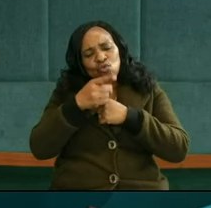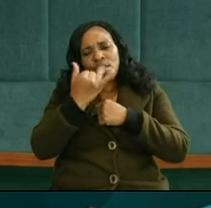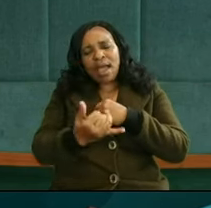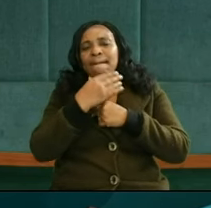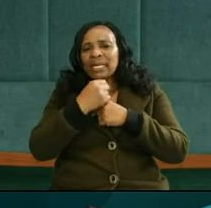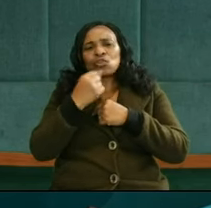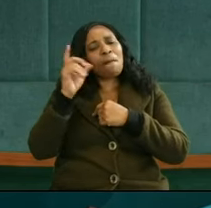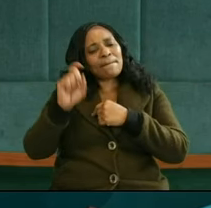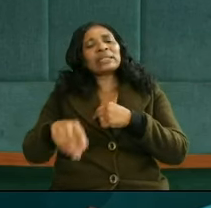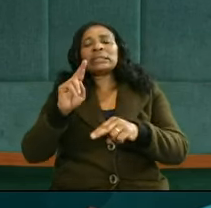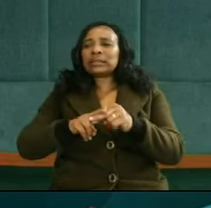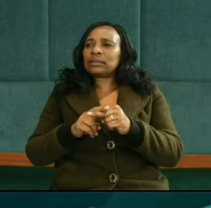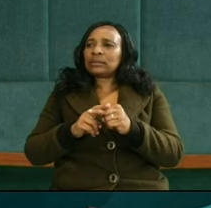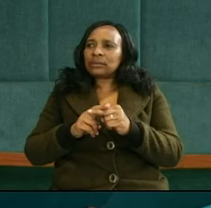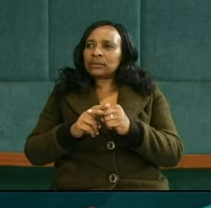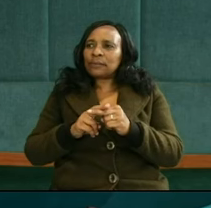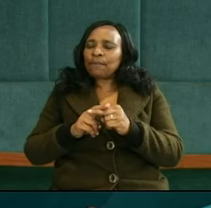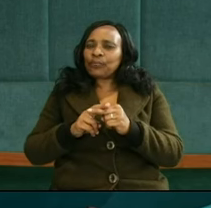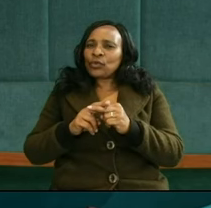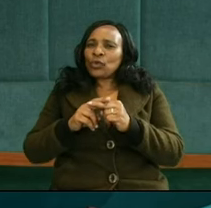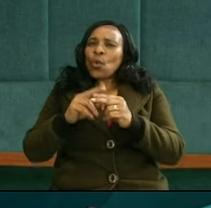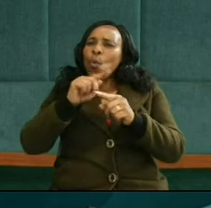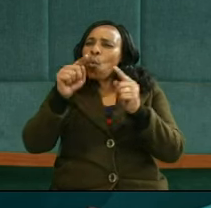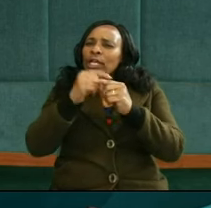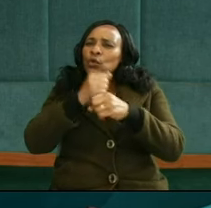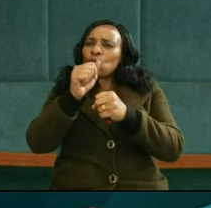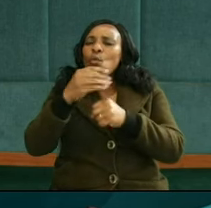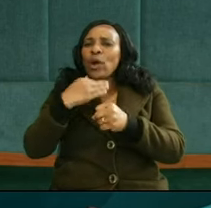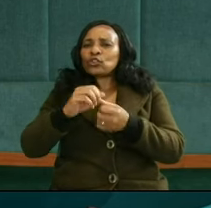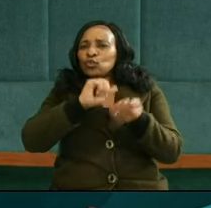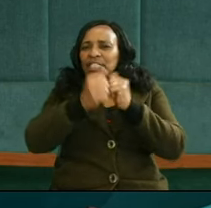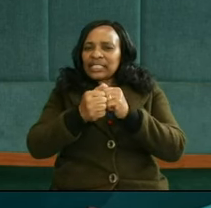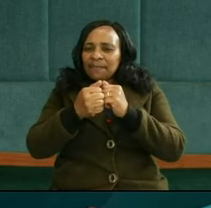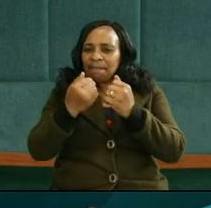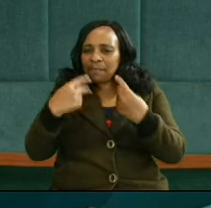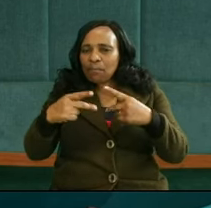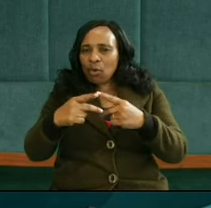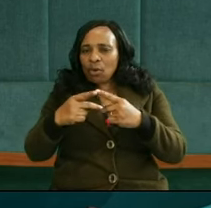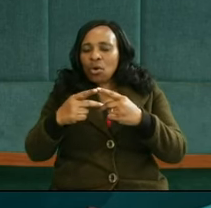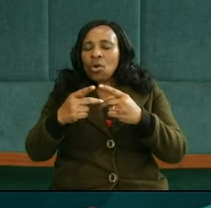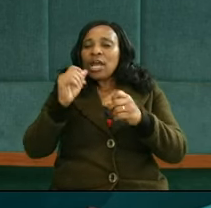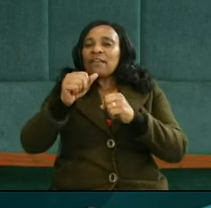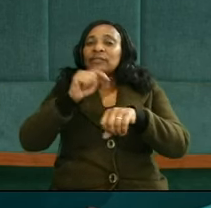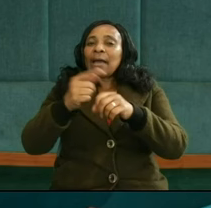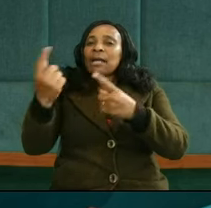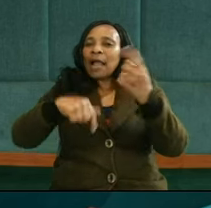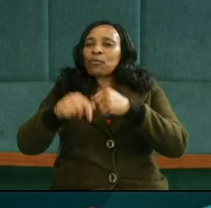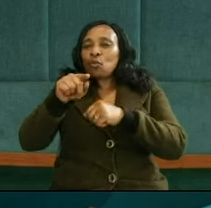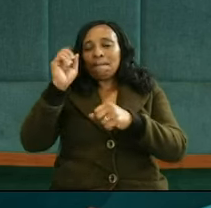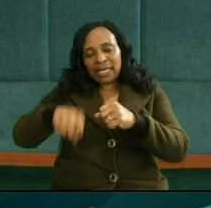sit down. When God pleases to convert the heathen, he will do it without your aid and